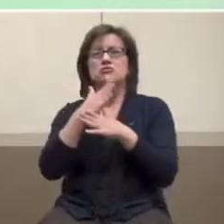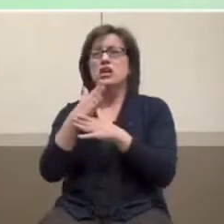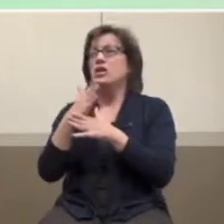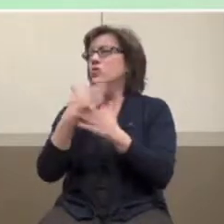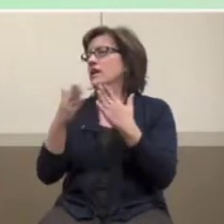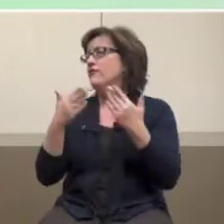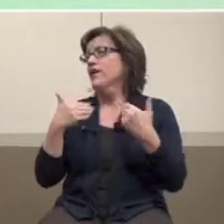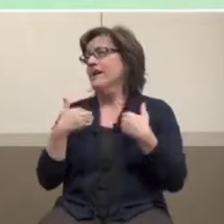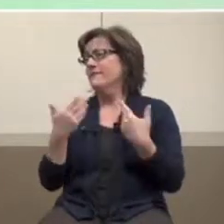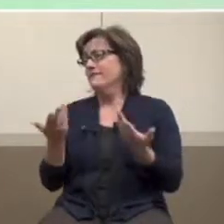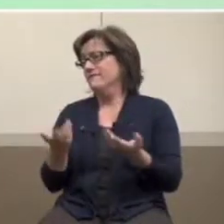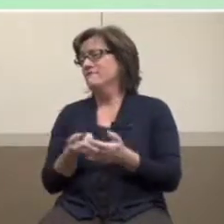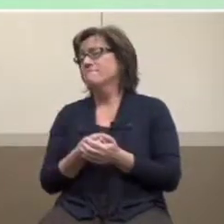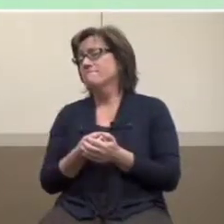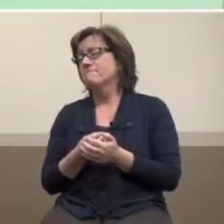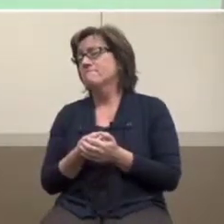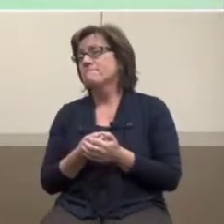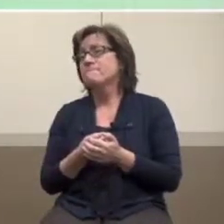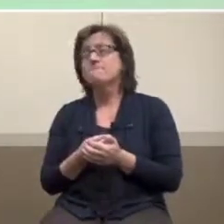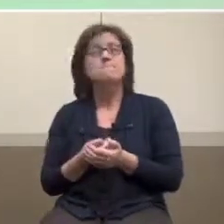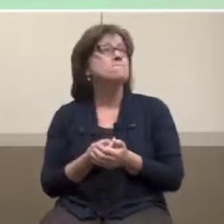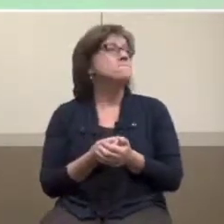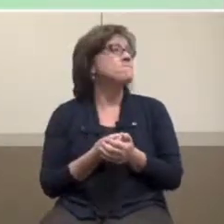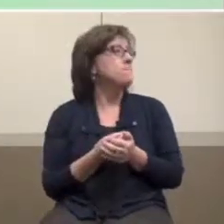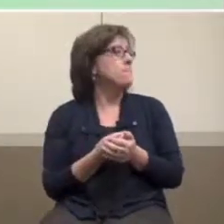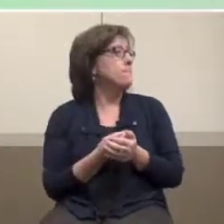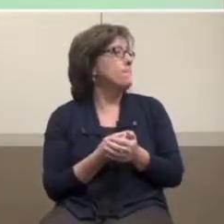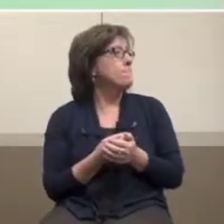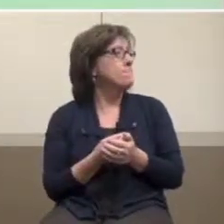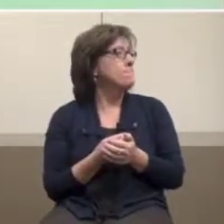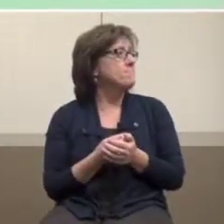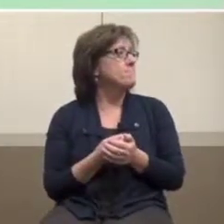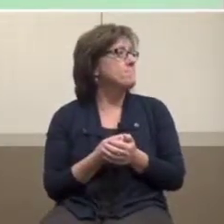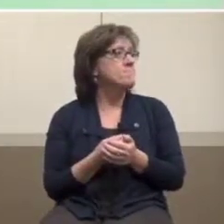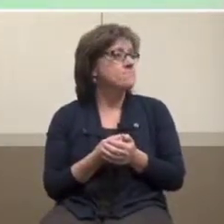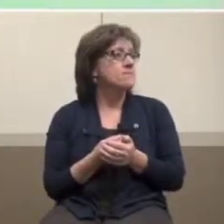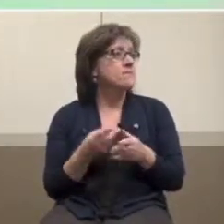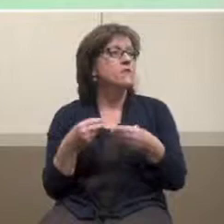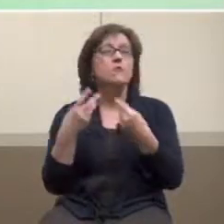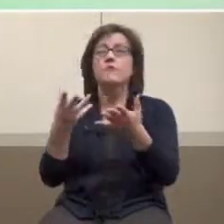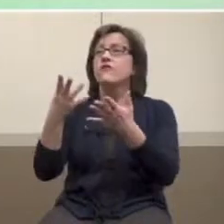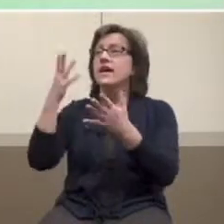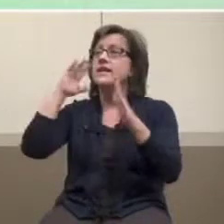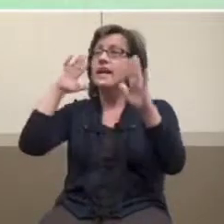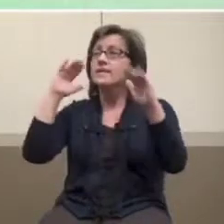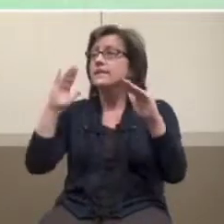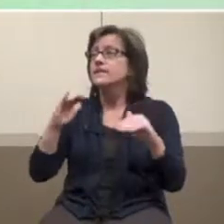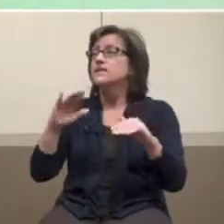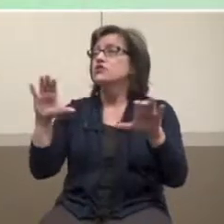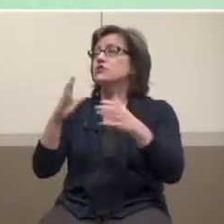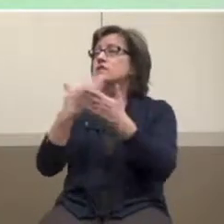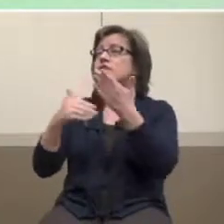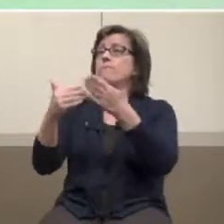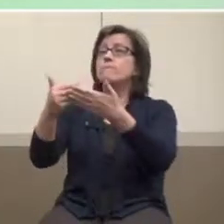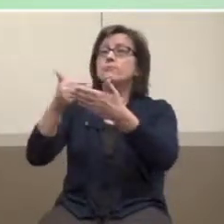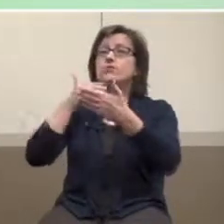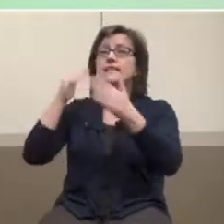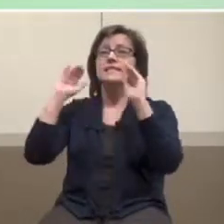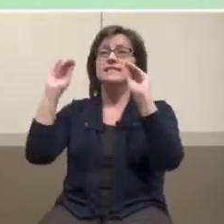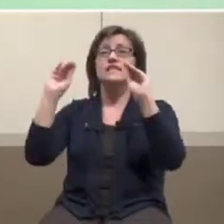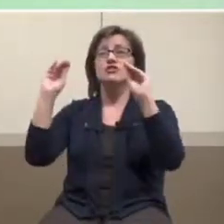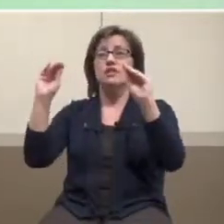have. Okay, so we're going to talk about providing expectations and doing some pre-teaching